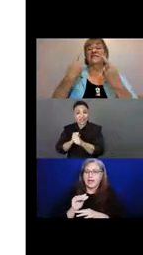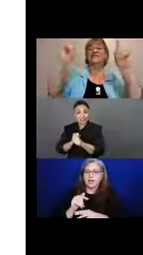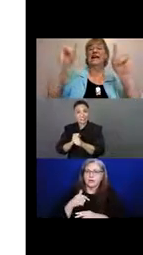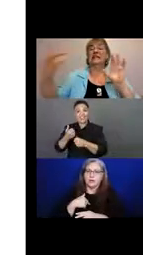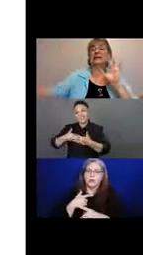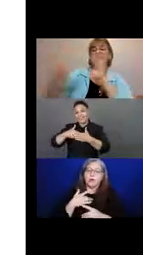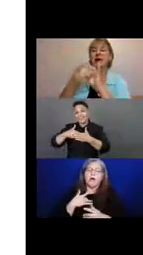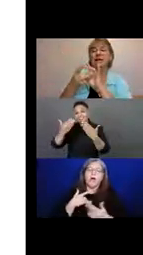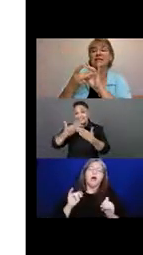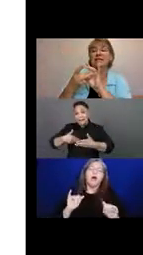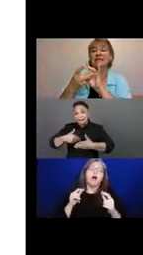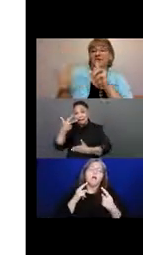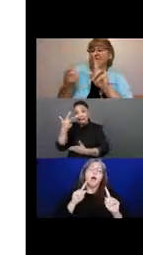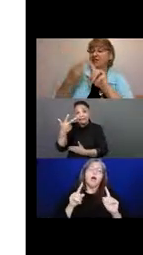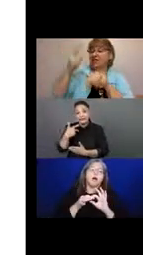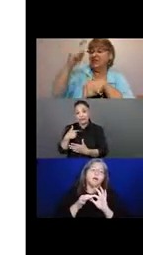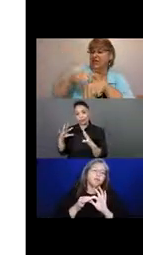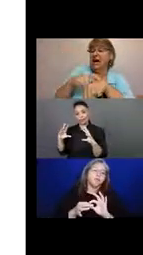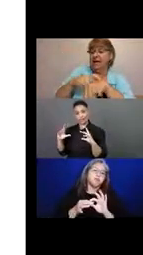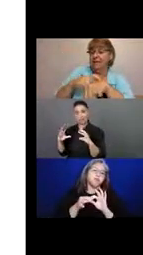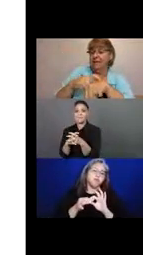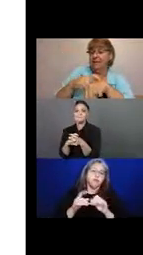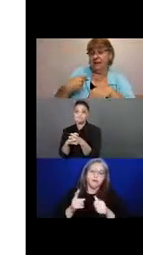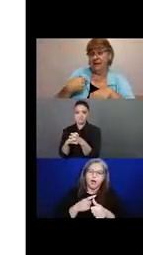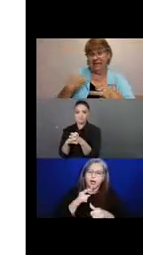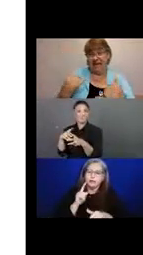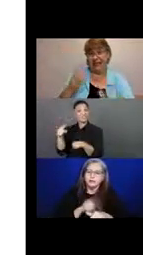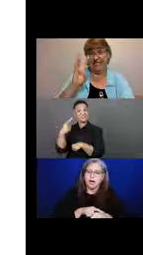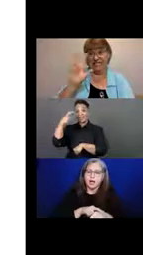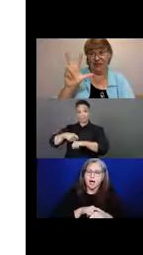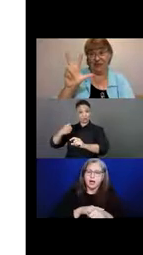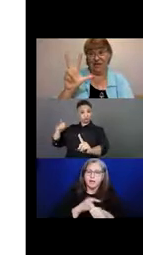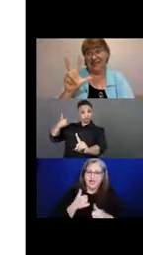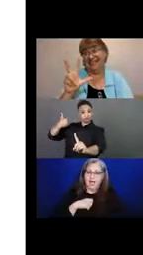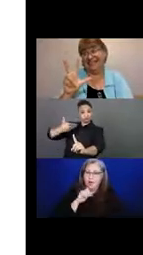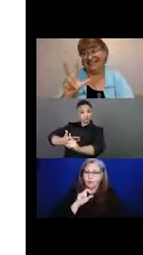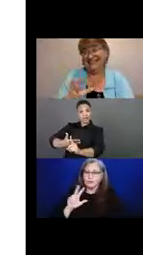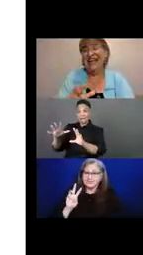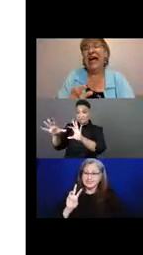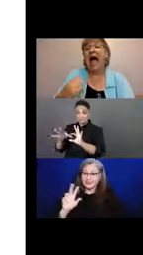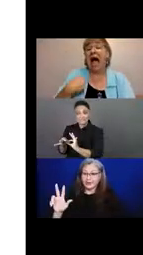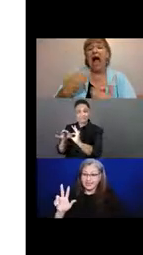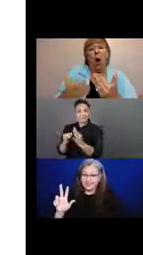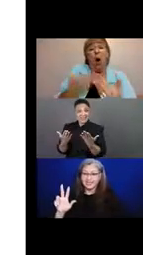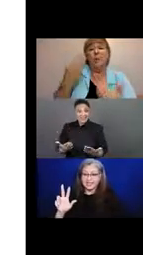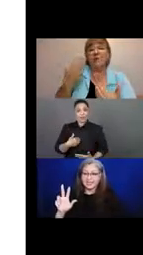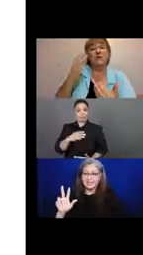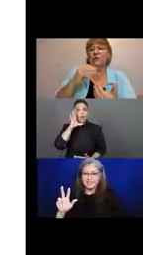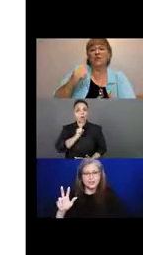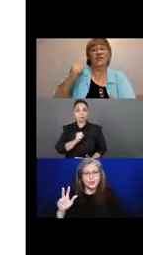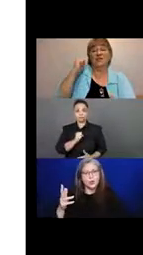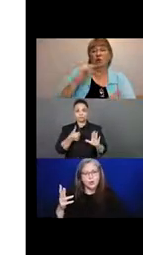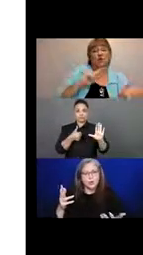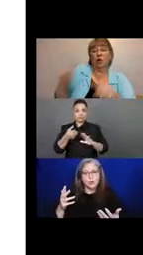felt finally bonded for the first time. I'm now 63. I